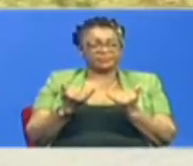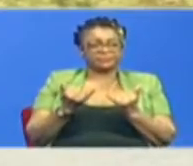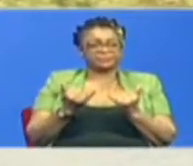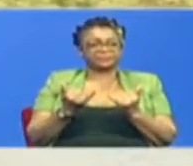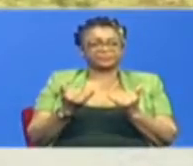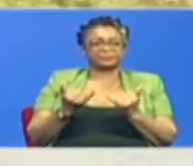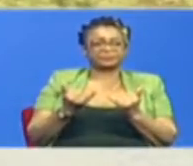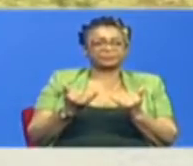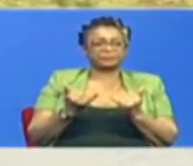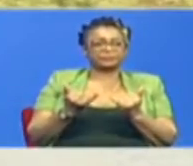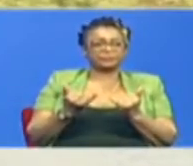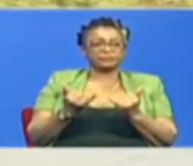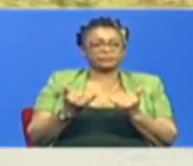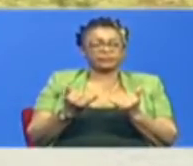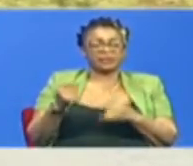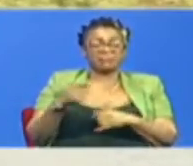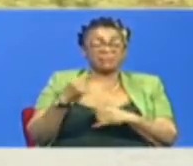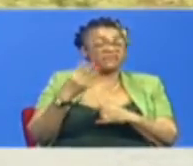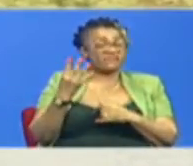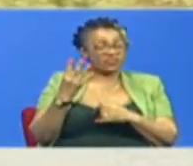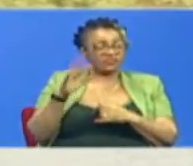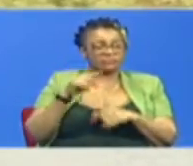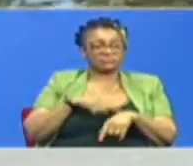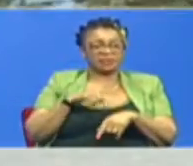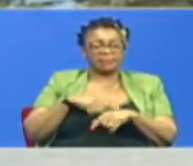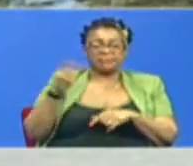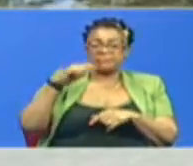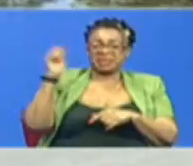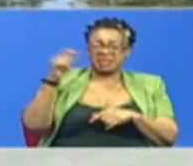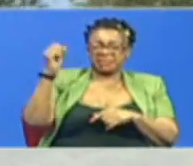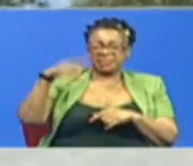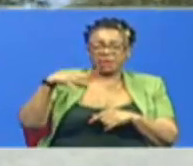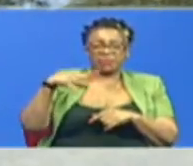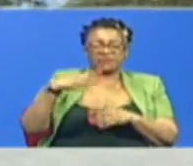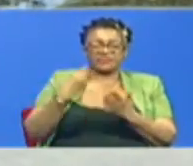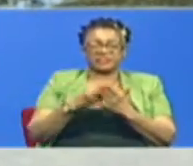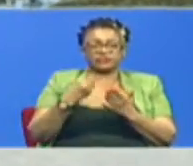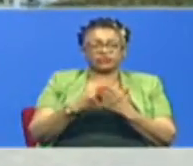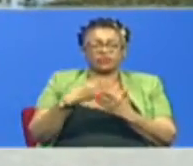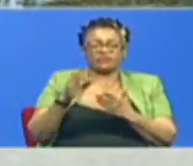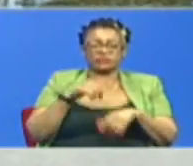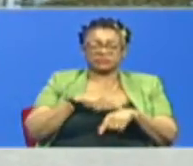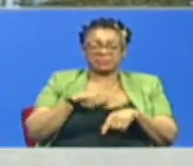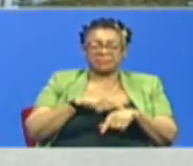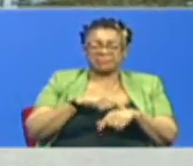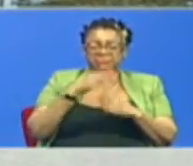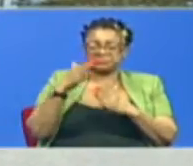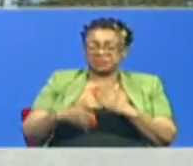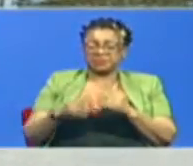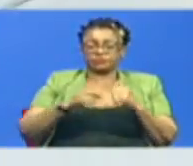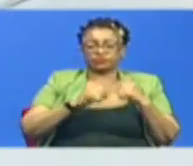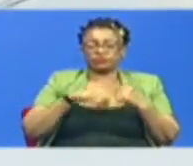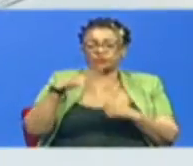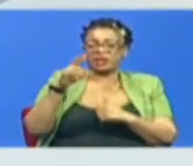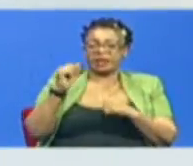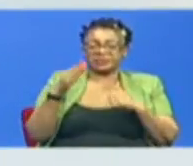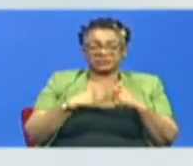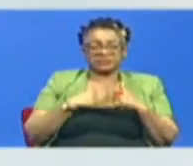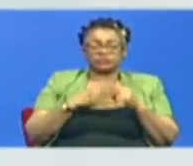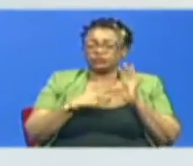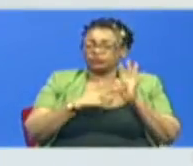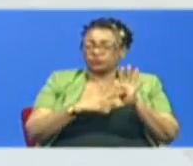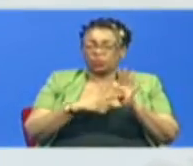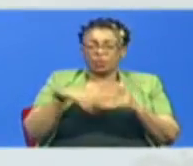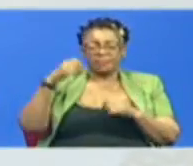It has been 4 months since Kenya Power's unaudited financials for the period ended June 2019 revealed that the